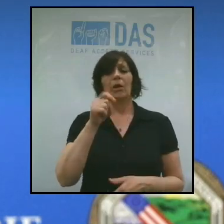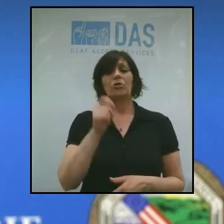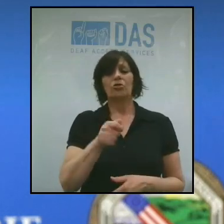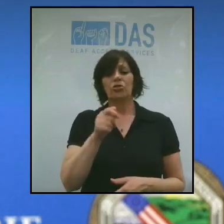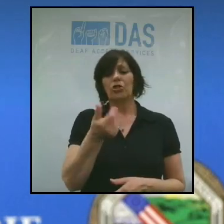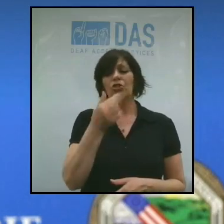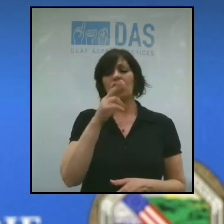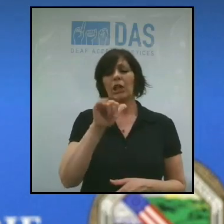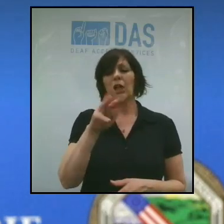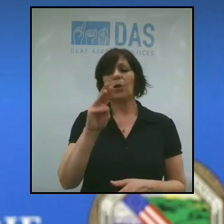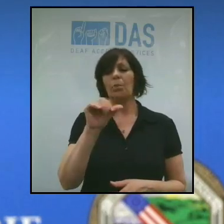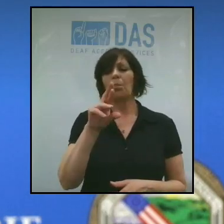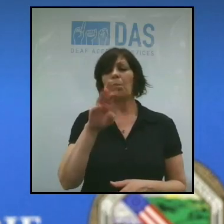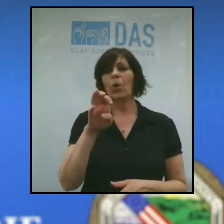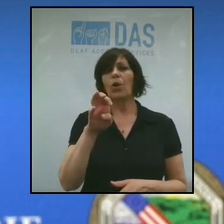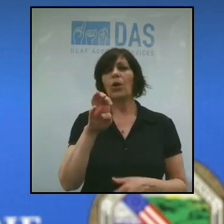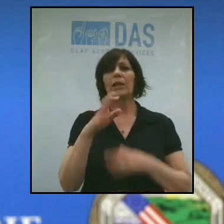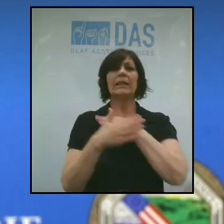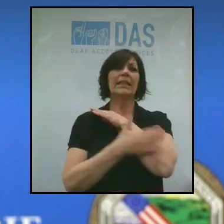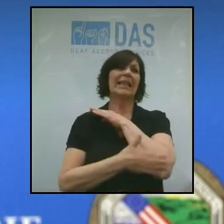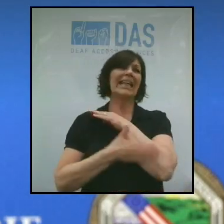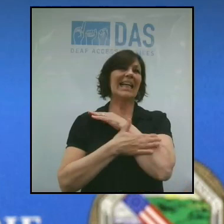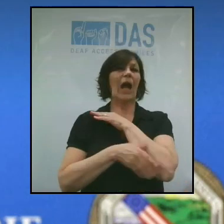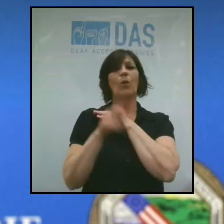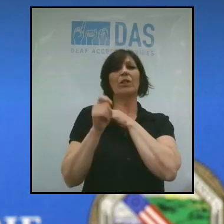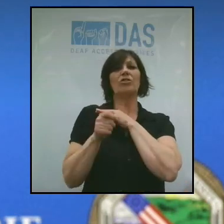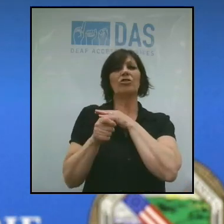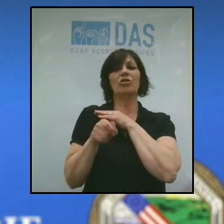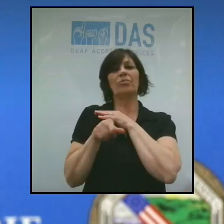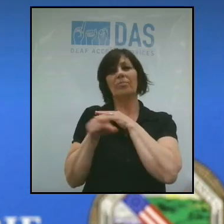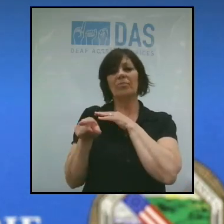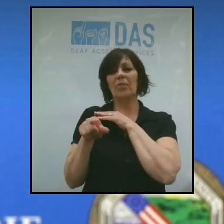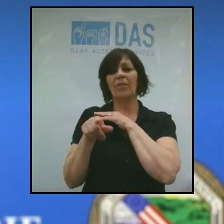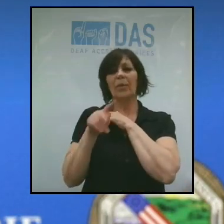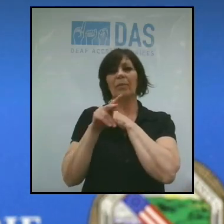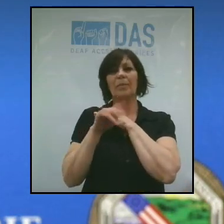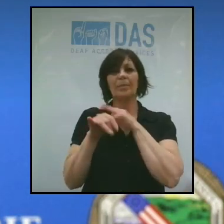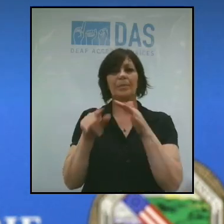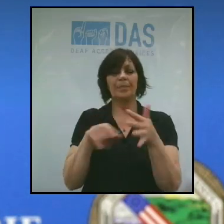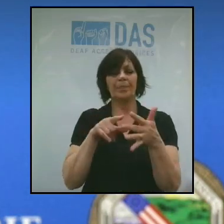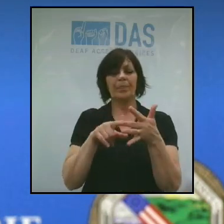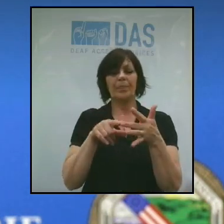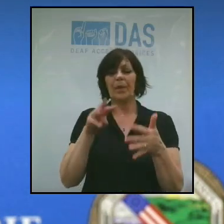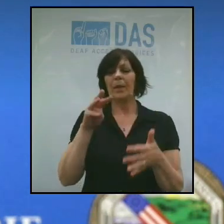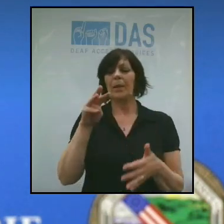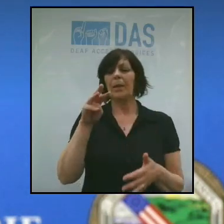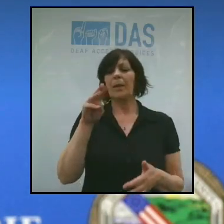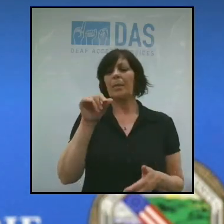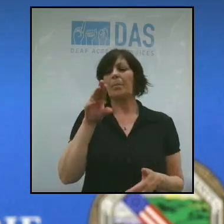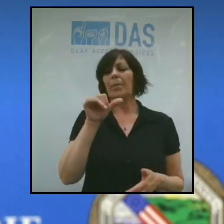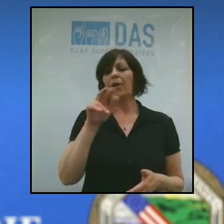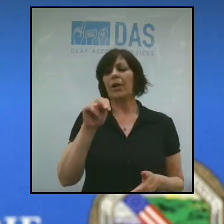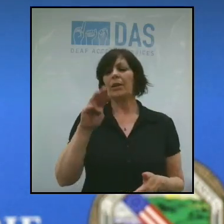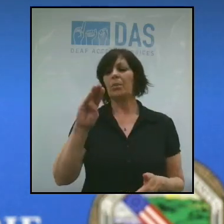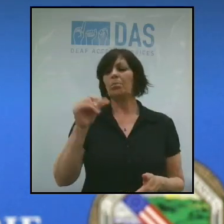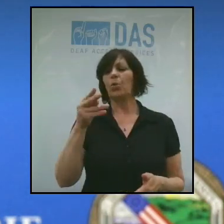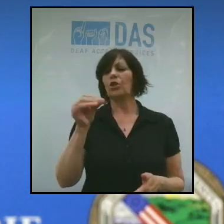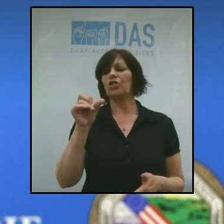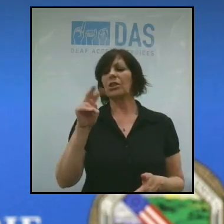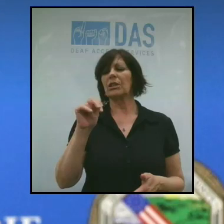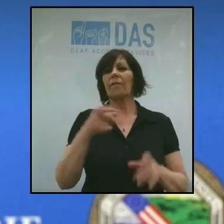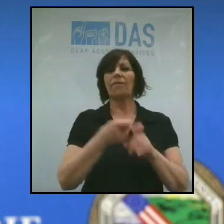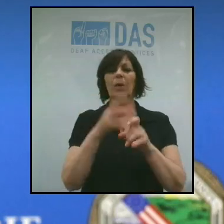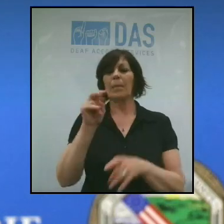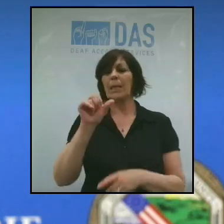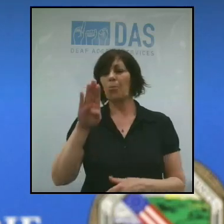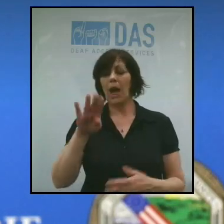the county executive, but they call them county judges, down from Boone County, Kentucky, Marianne Borgeson from Douglas County,